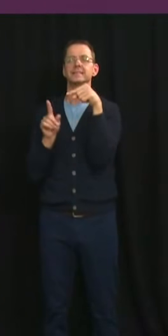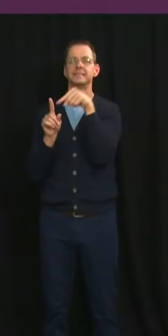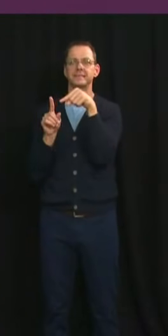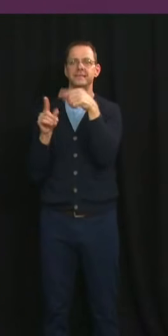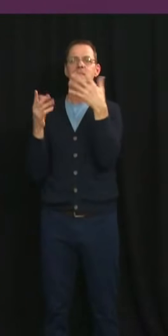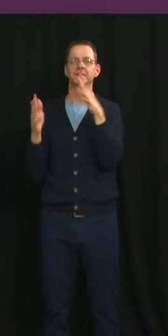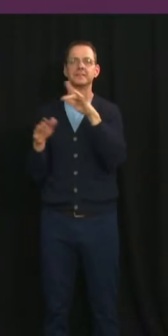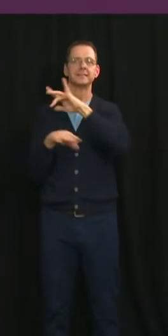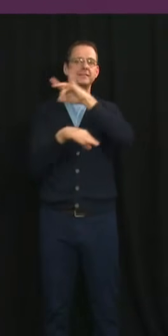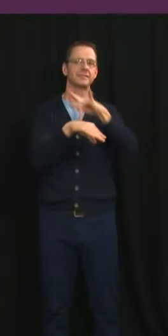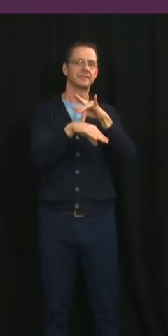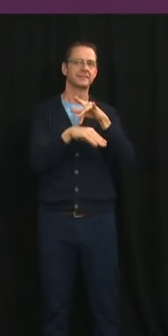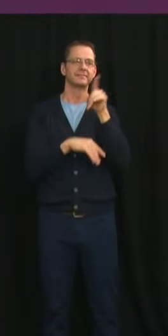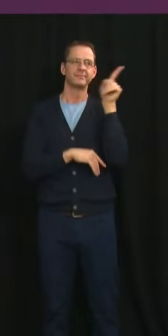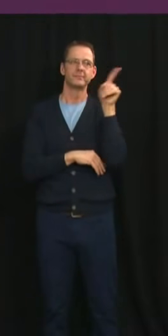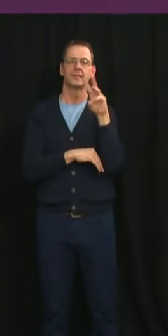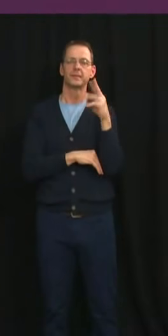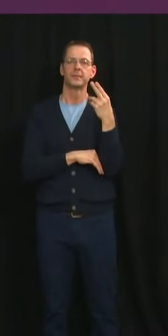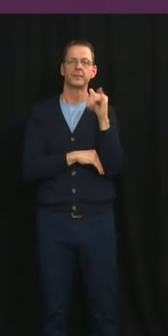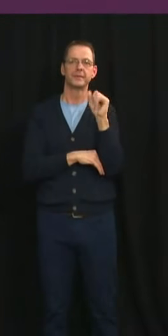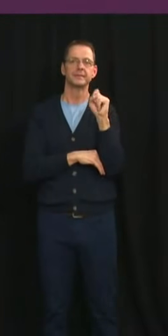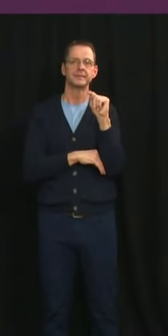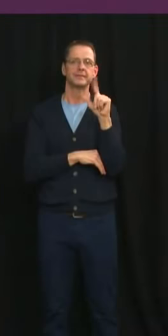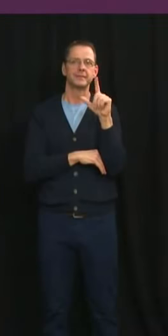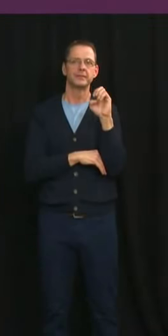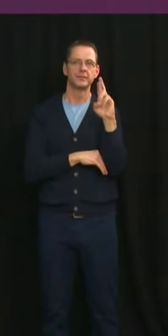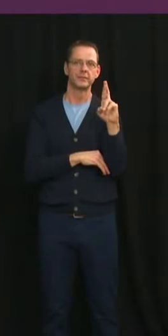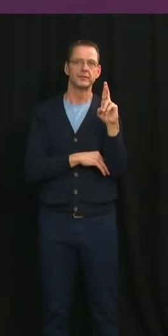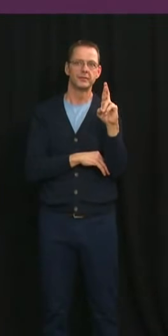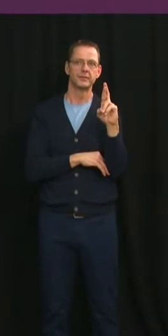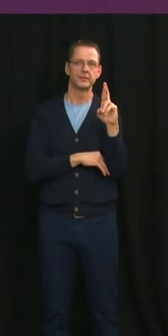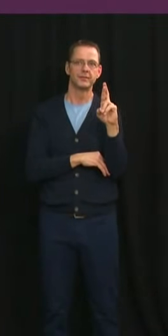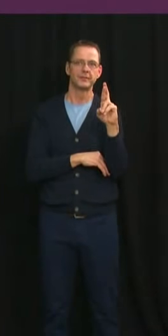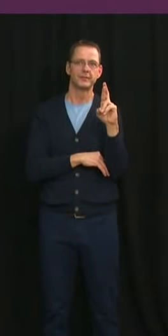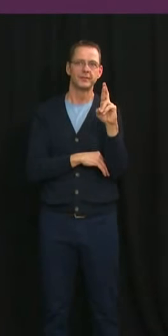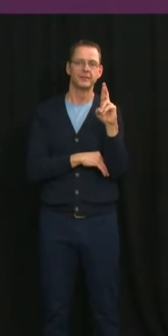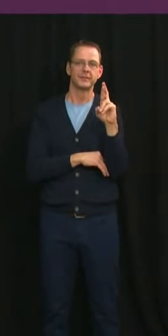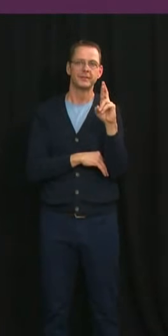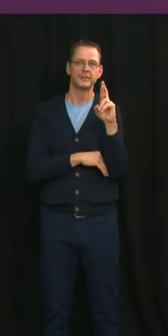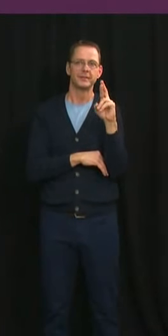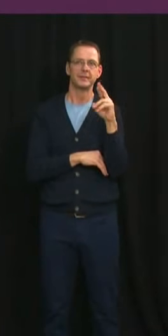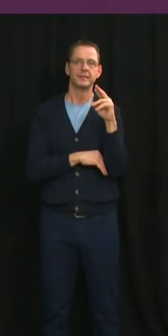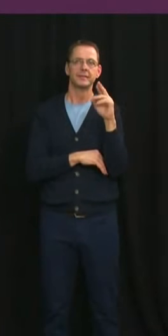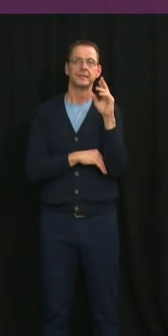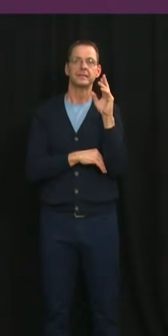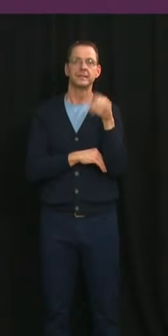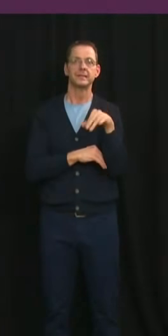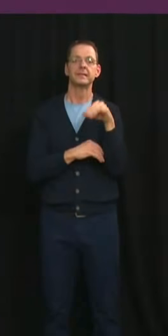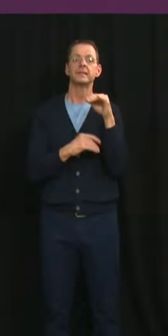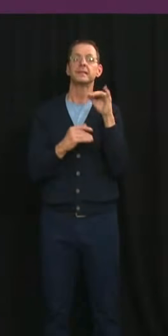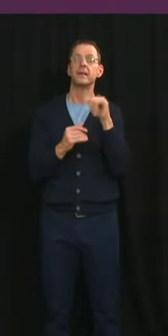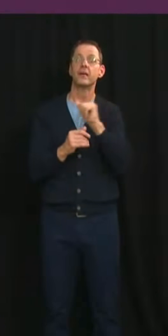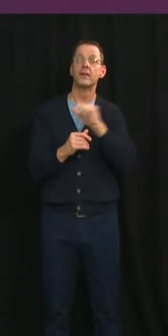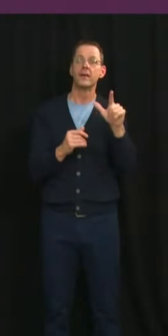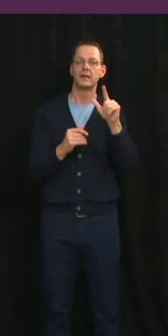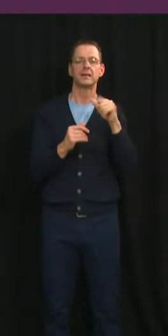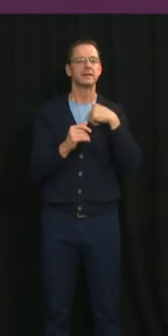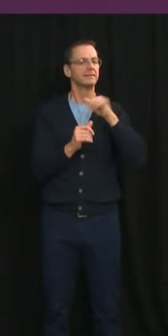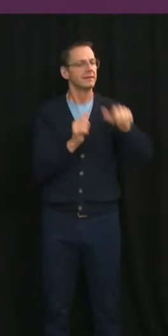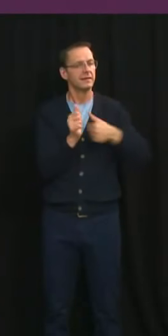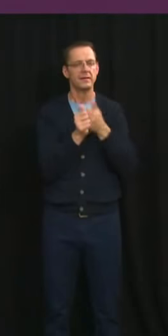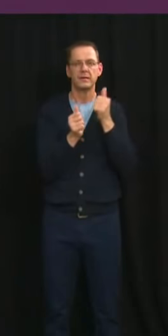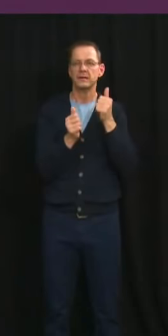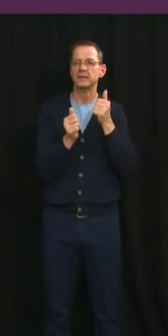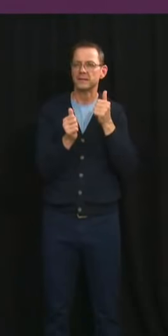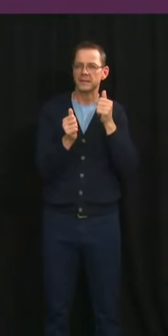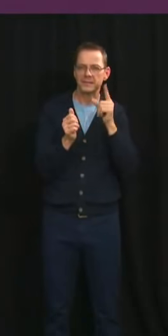up on those very aggressively, just as we have done with all variants that we've seen. And there is definitely a connection in many